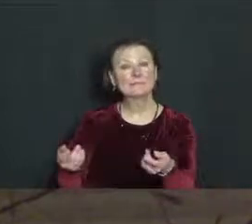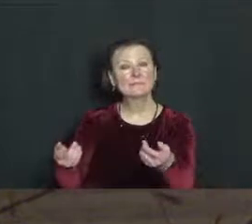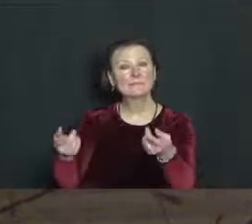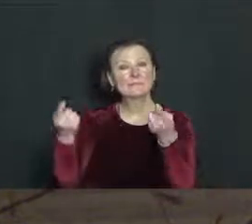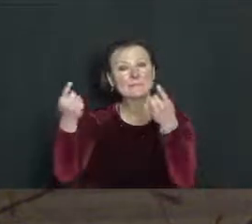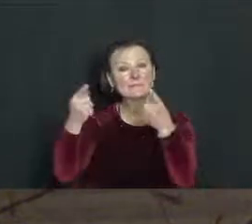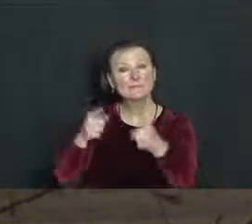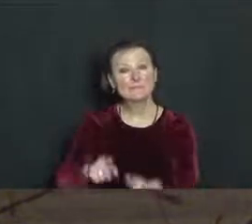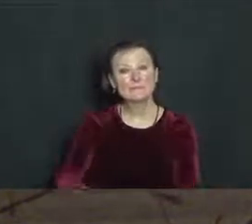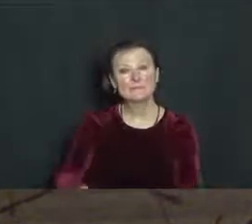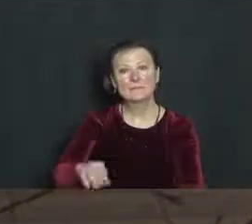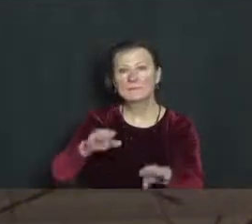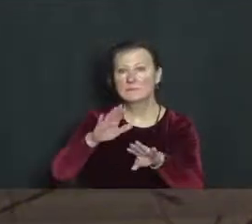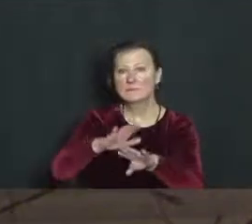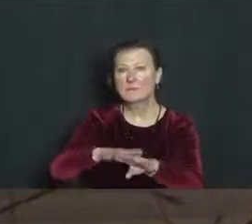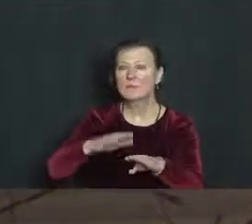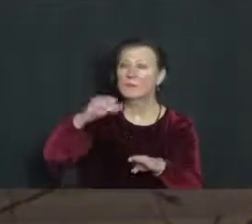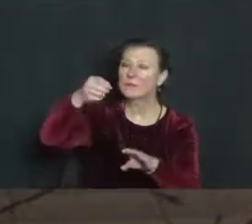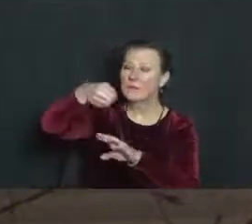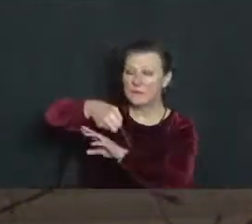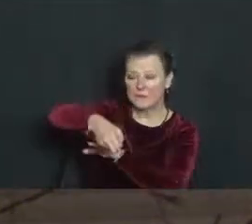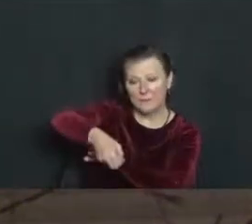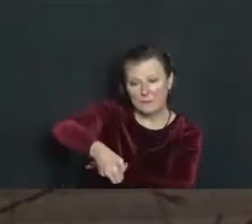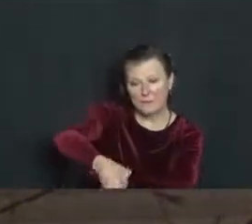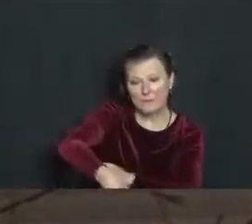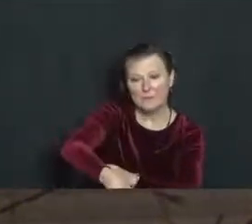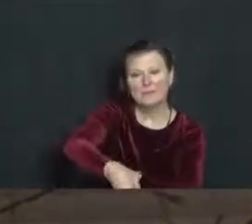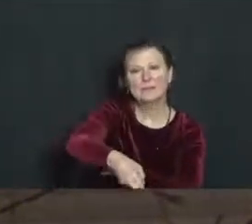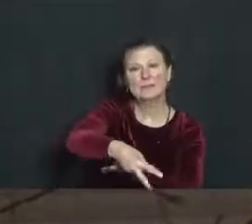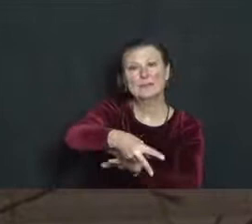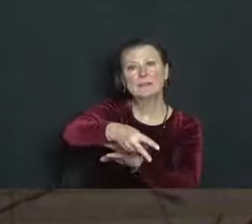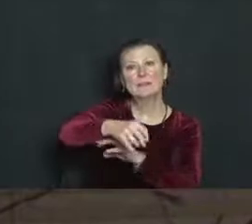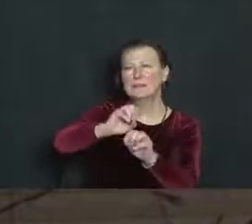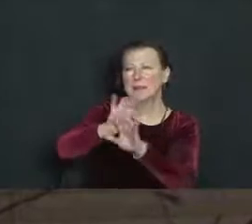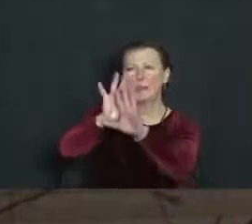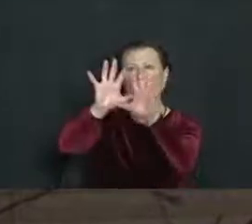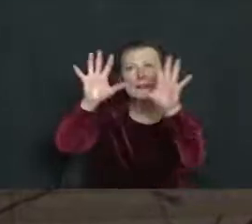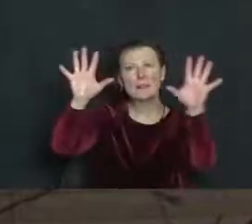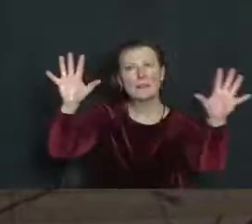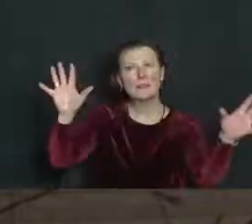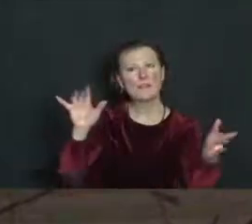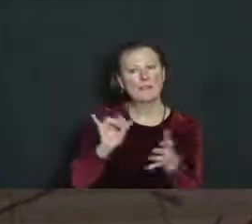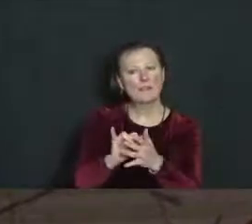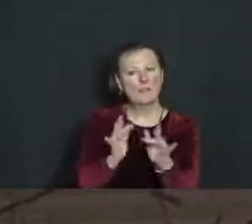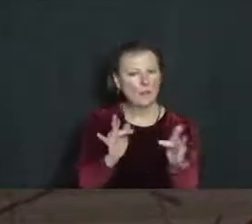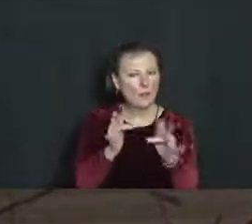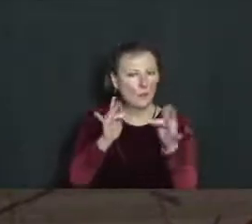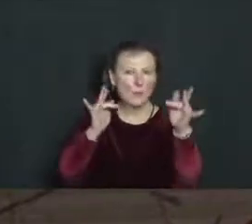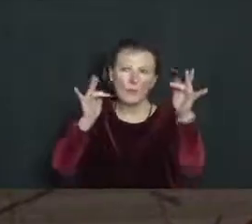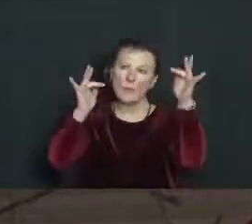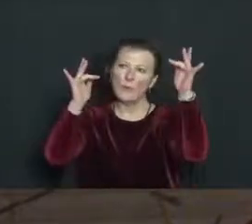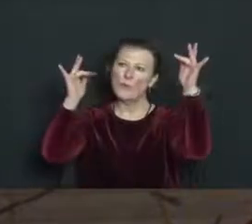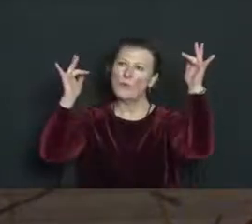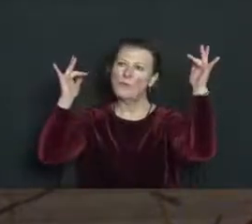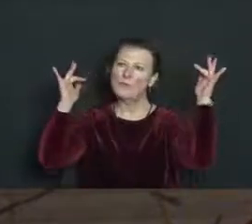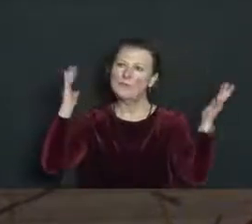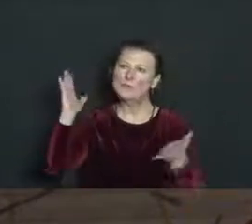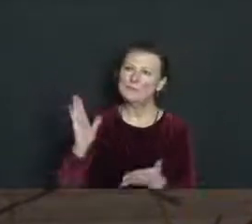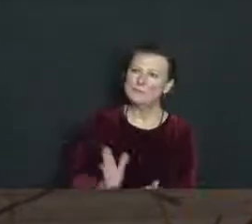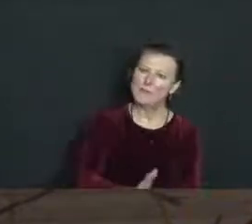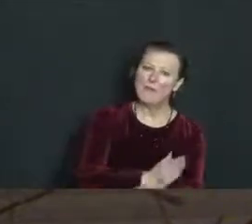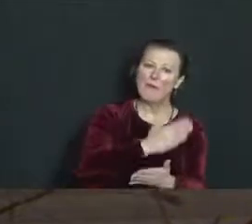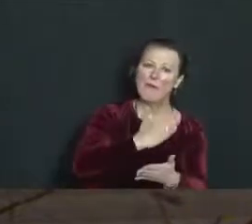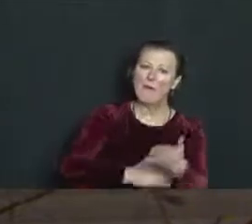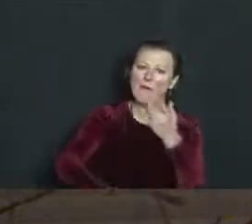It came upon a midnight clear, that